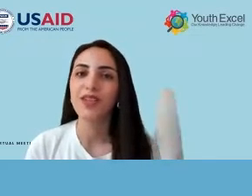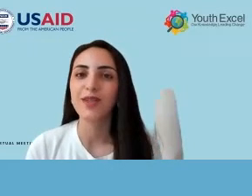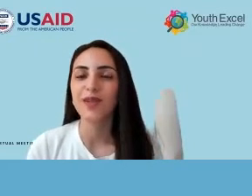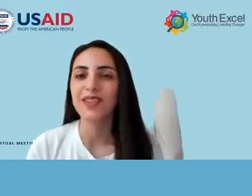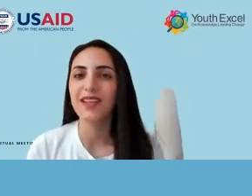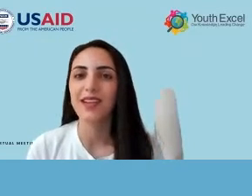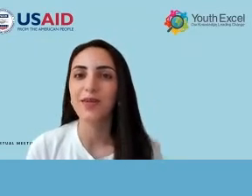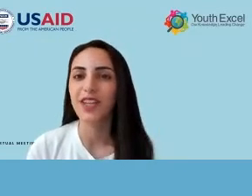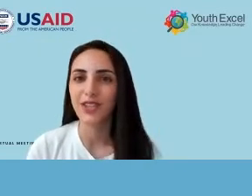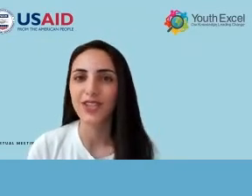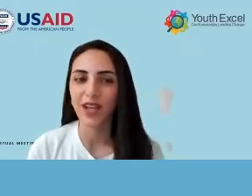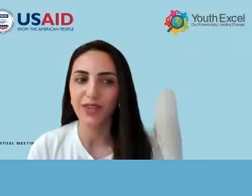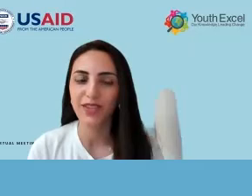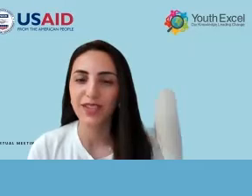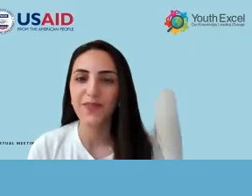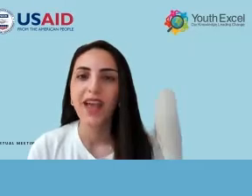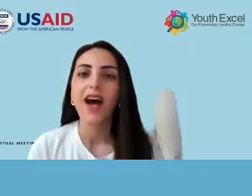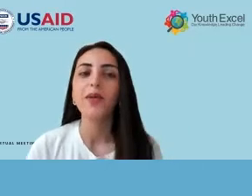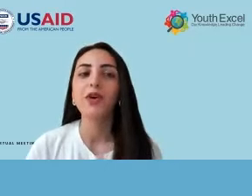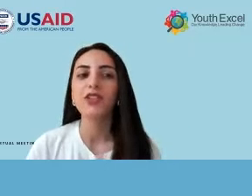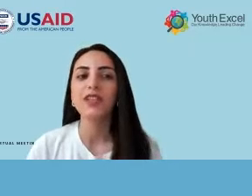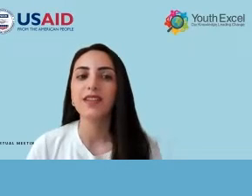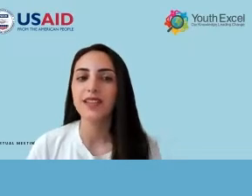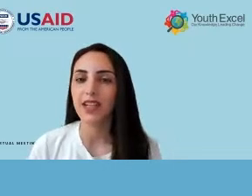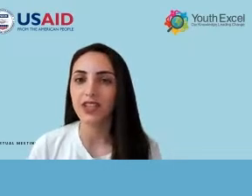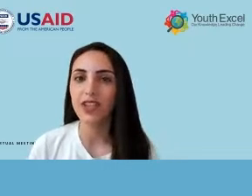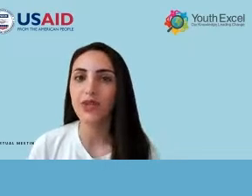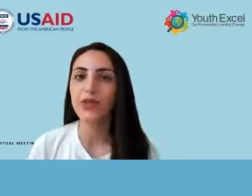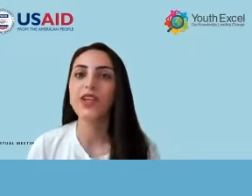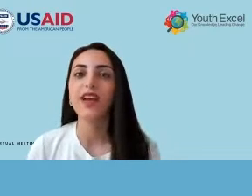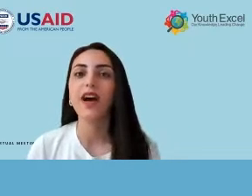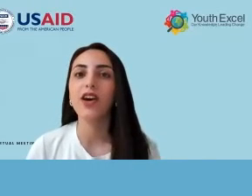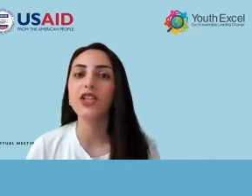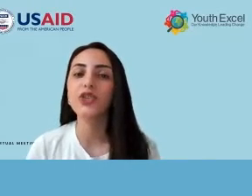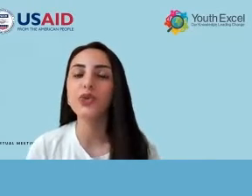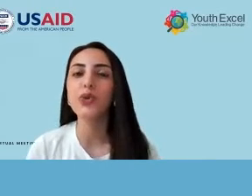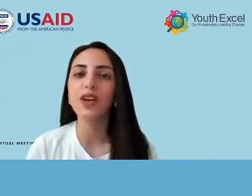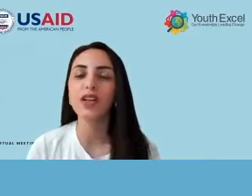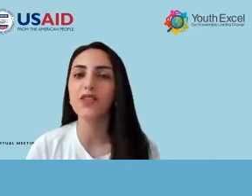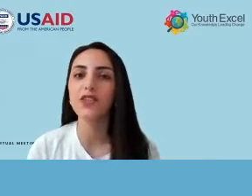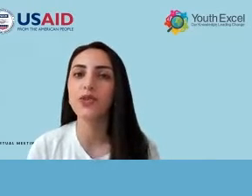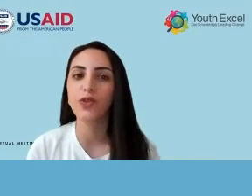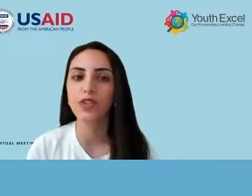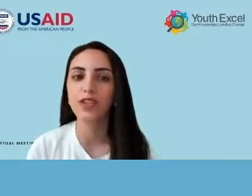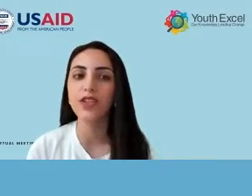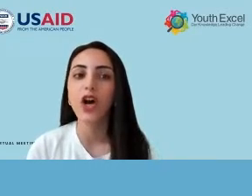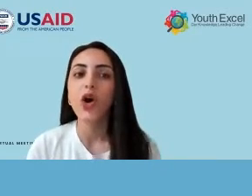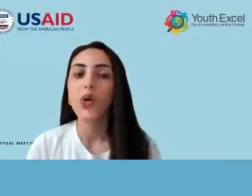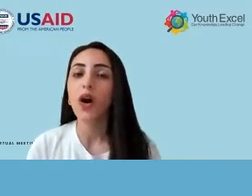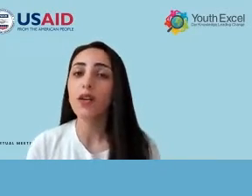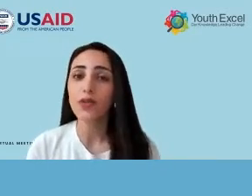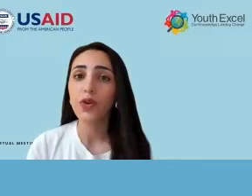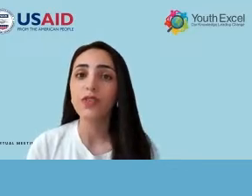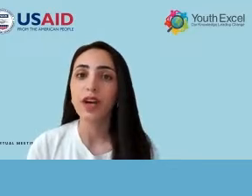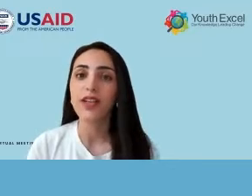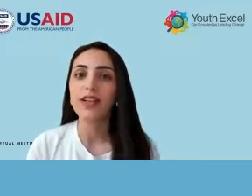youth participants in their communications efforts. I'll be moderating this session in which we're going to highlight two young individual voices who